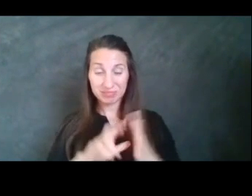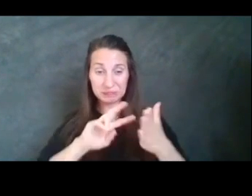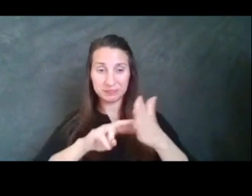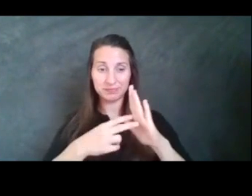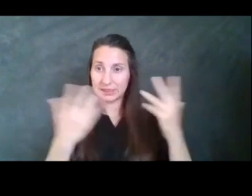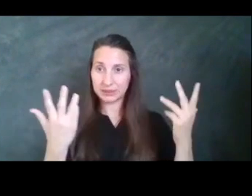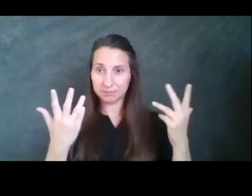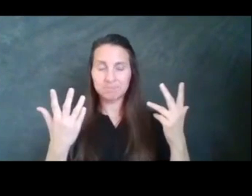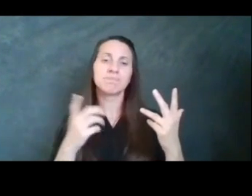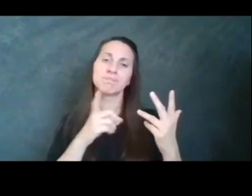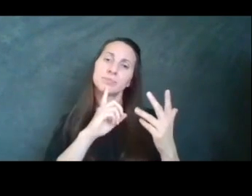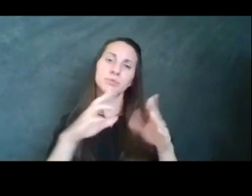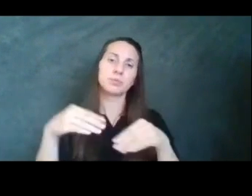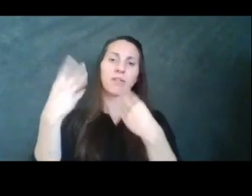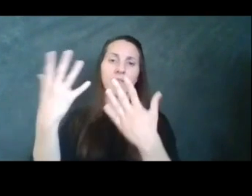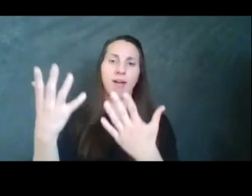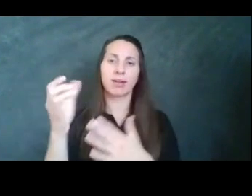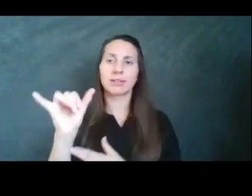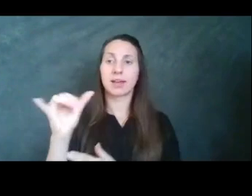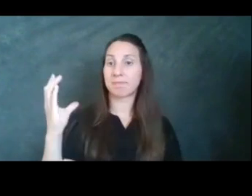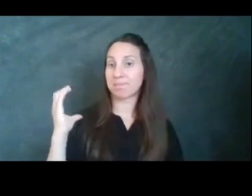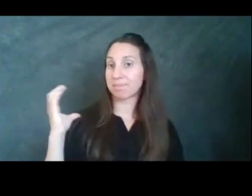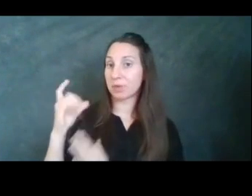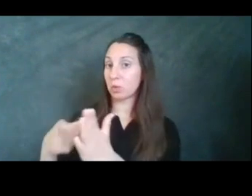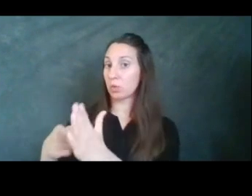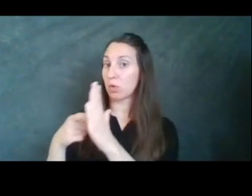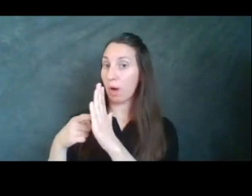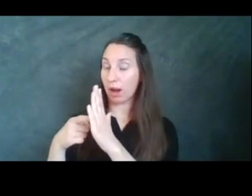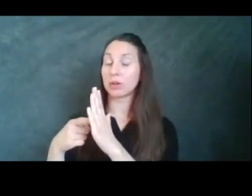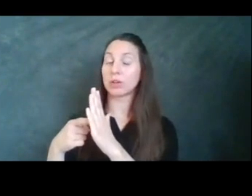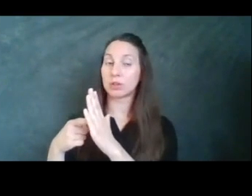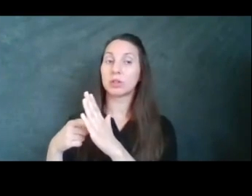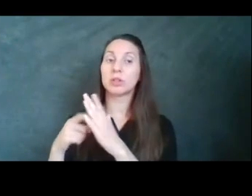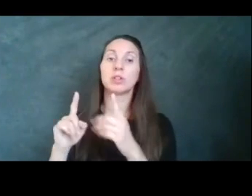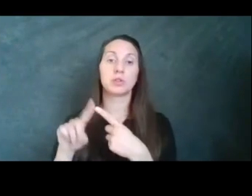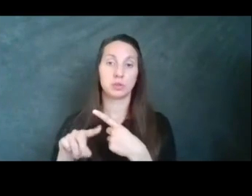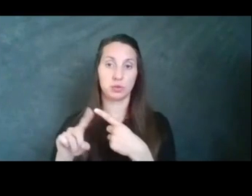that employers are required